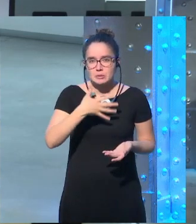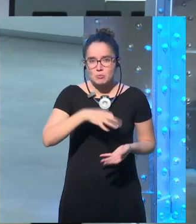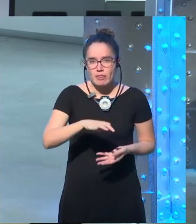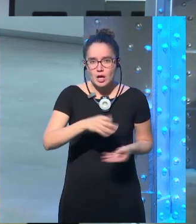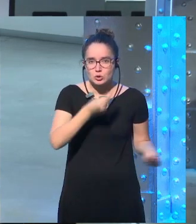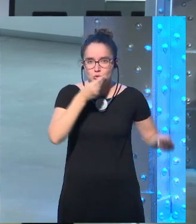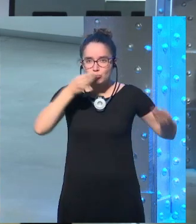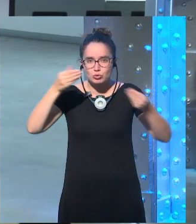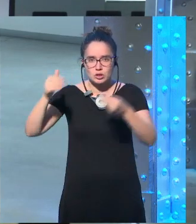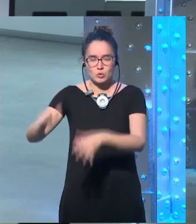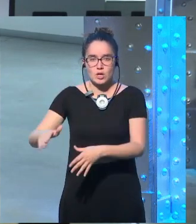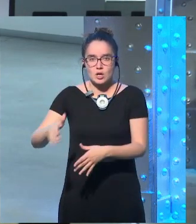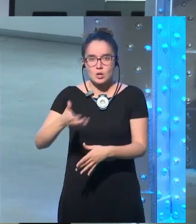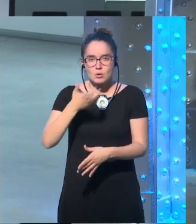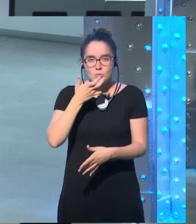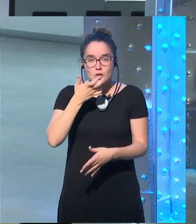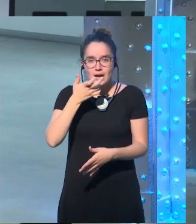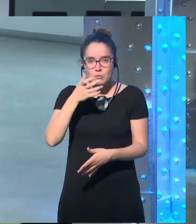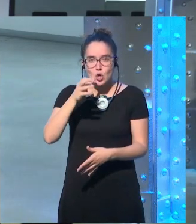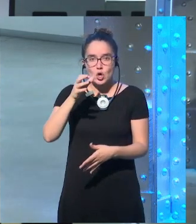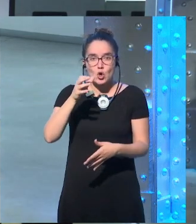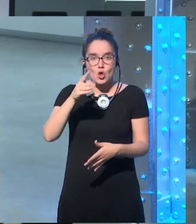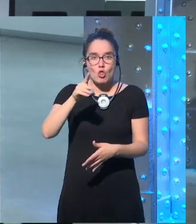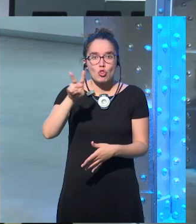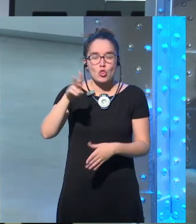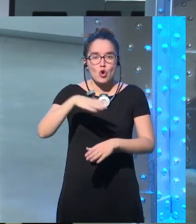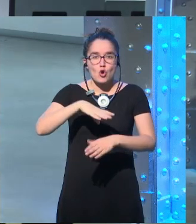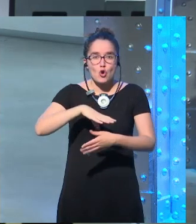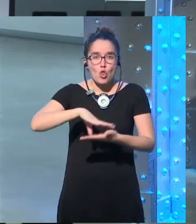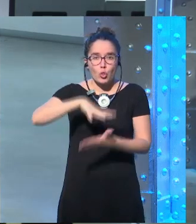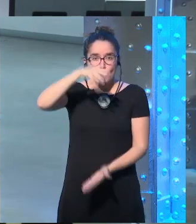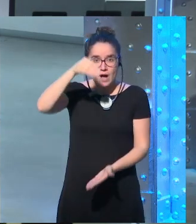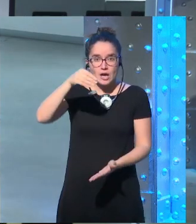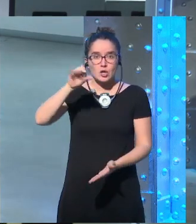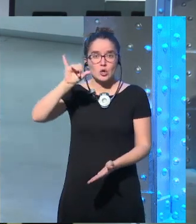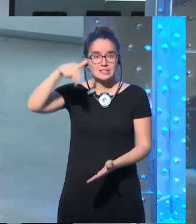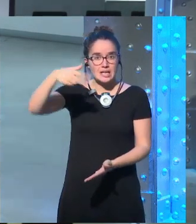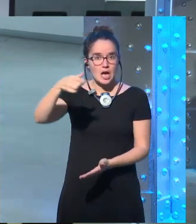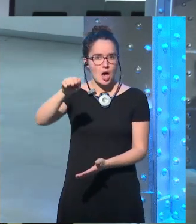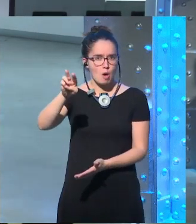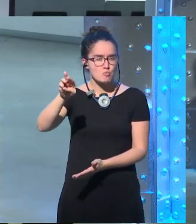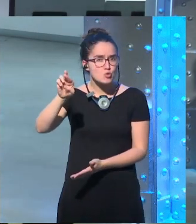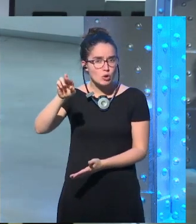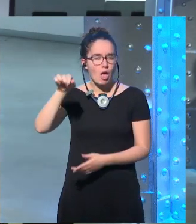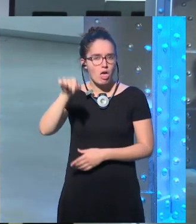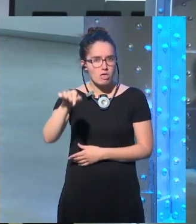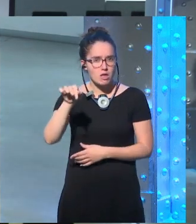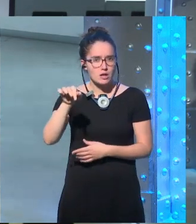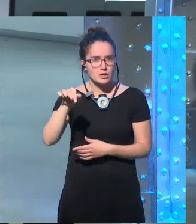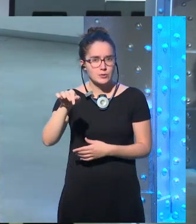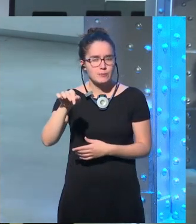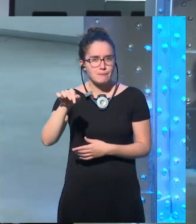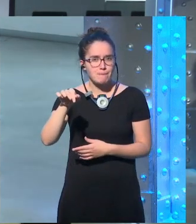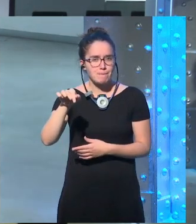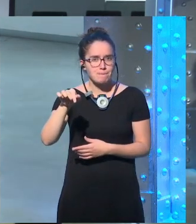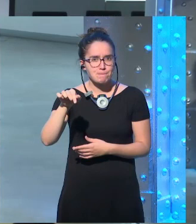Singapore or Dubai, but those cars are no longer fit for this, not already fit for the streets of London.